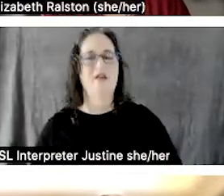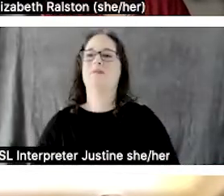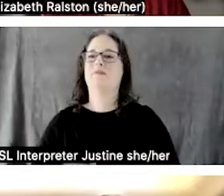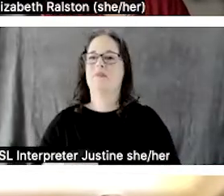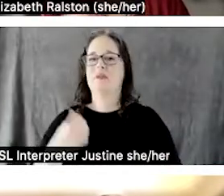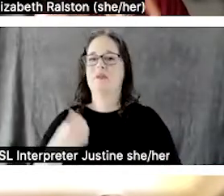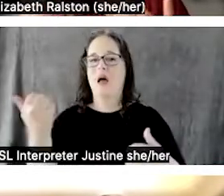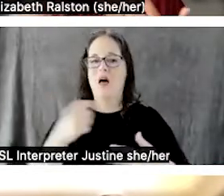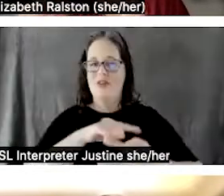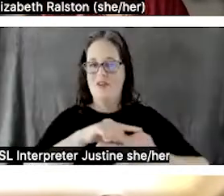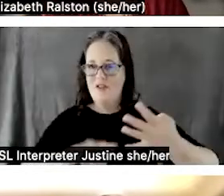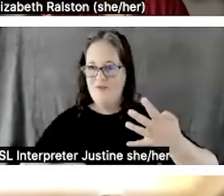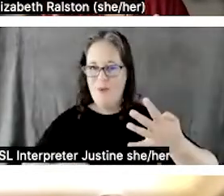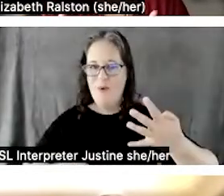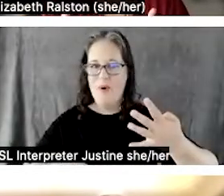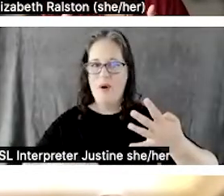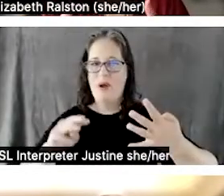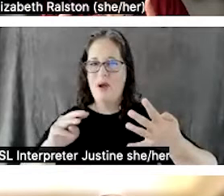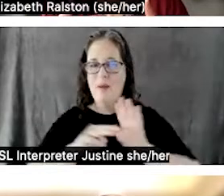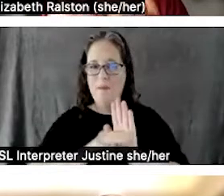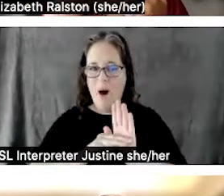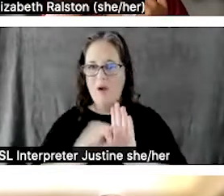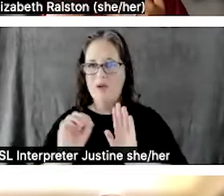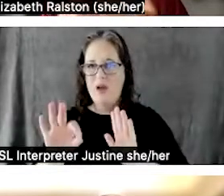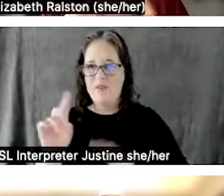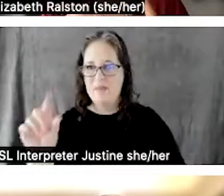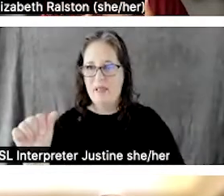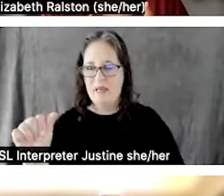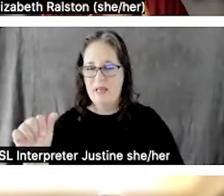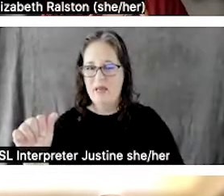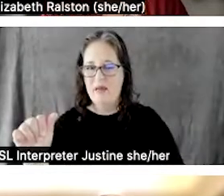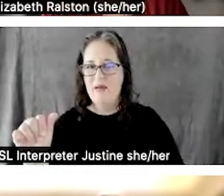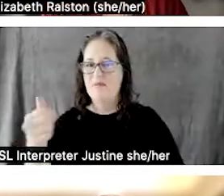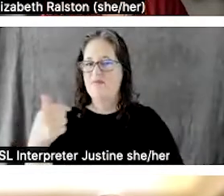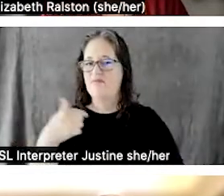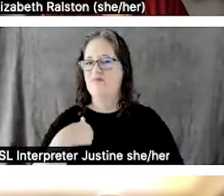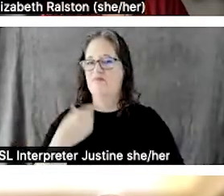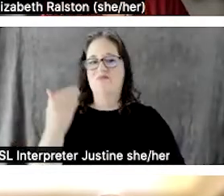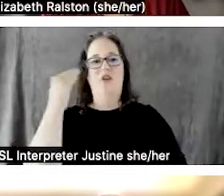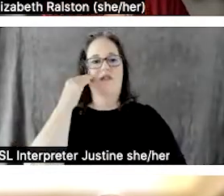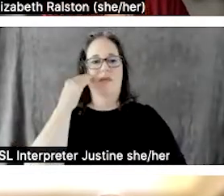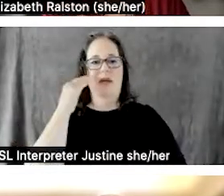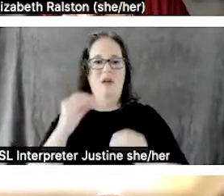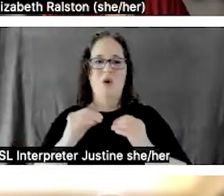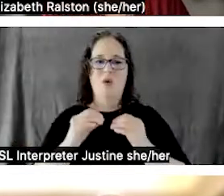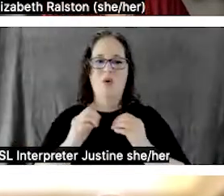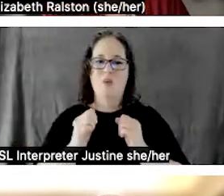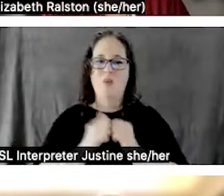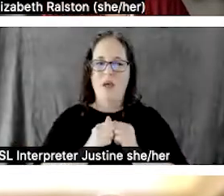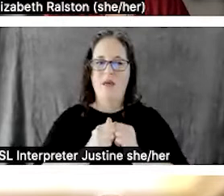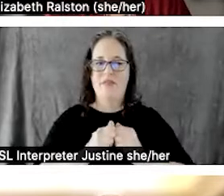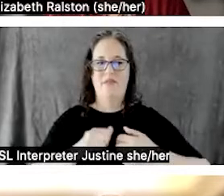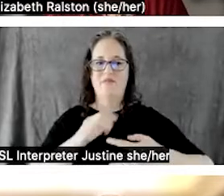of disability. The ones that I'm most familiar with are the medical and social models. We have the